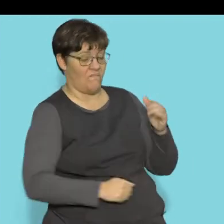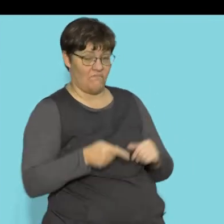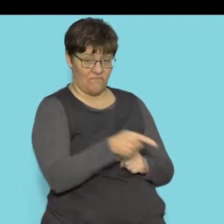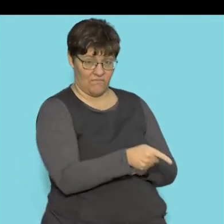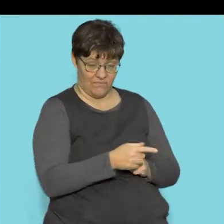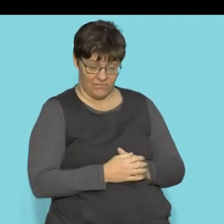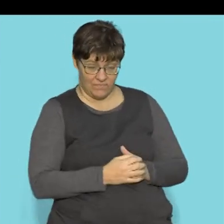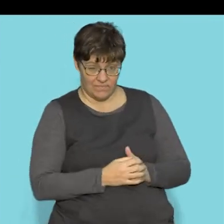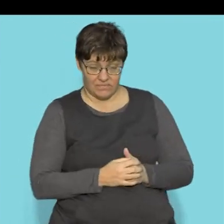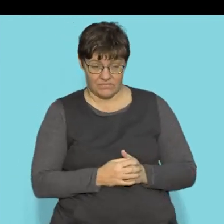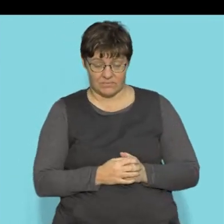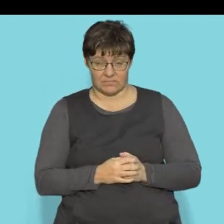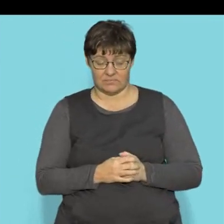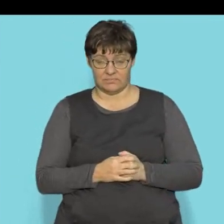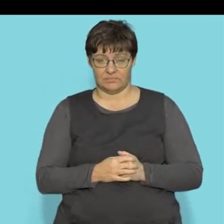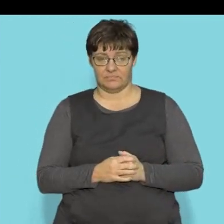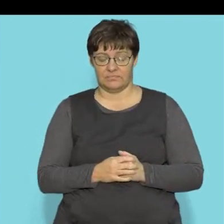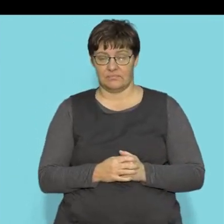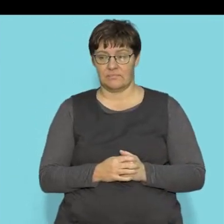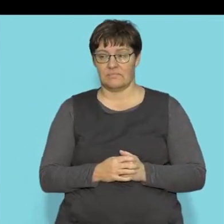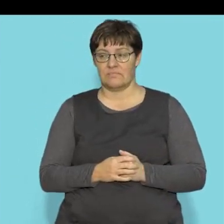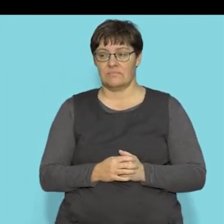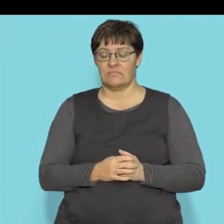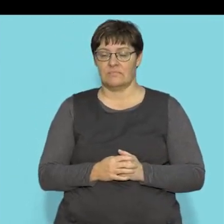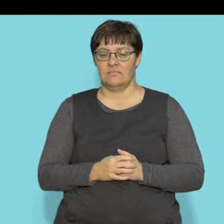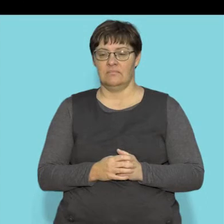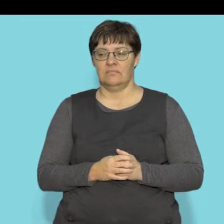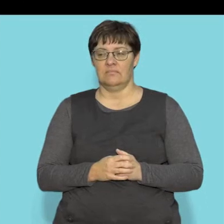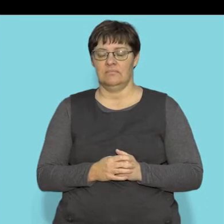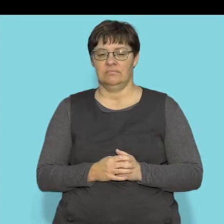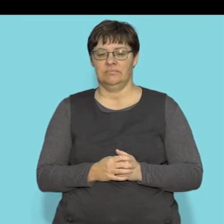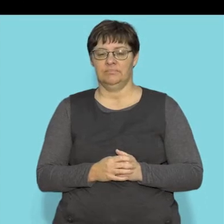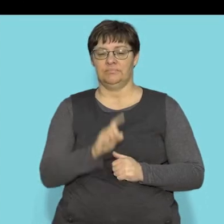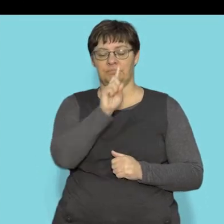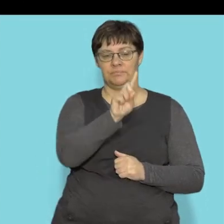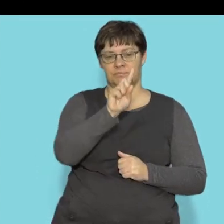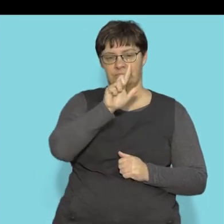the volume of the ball. So the volume of the box is